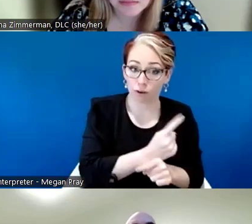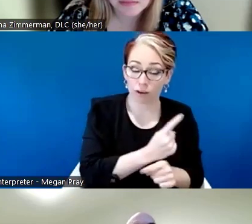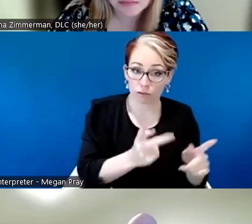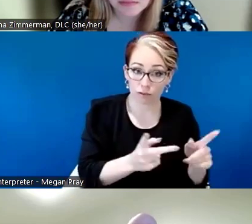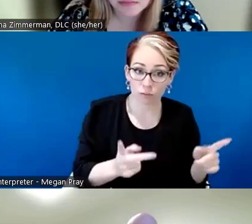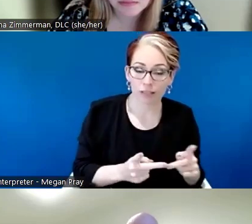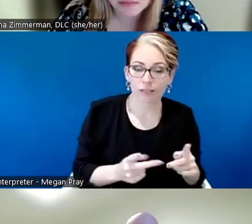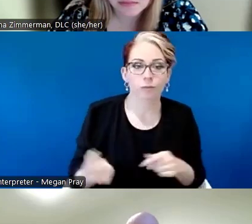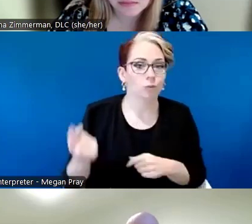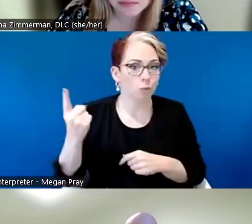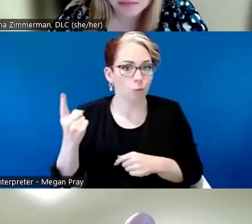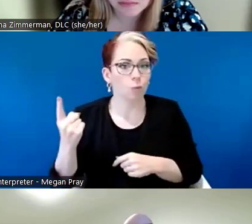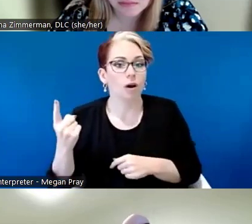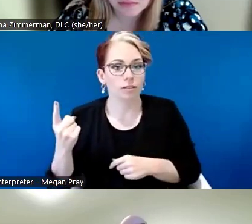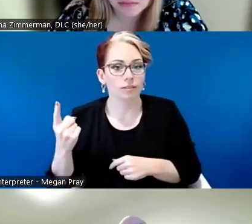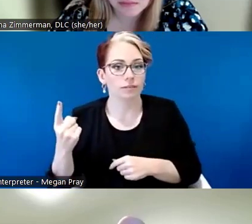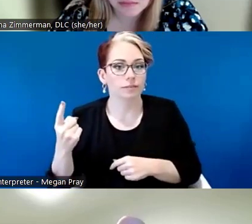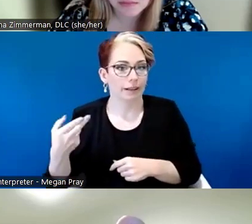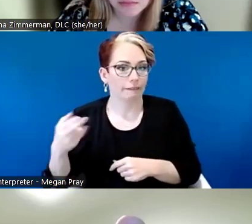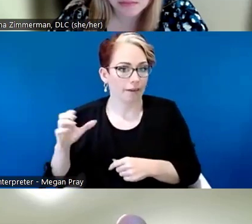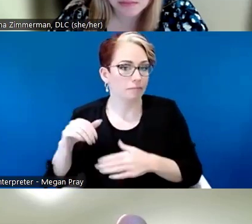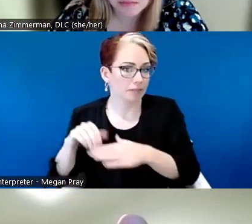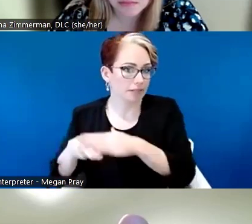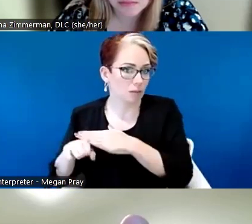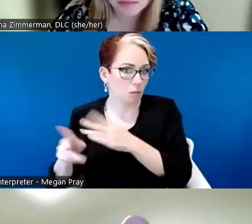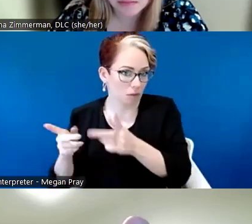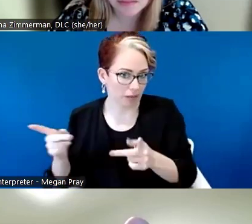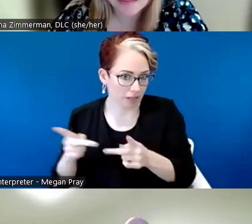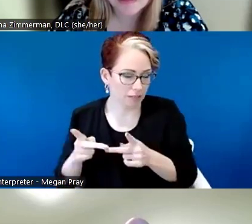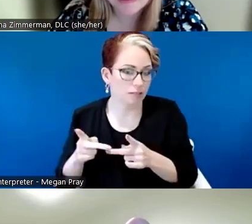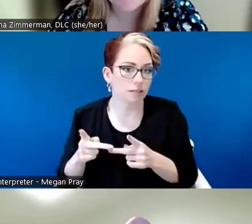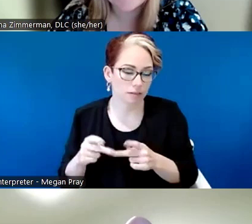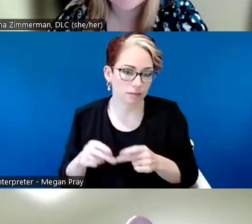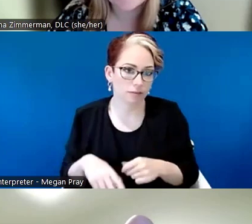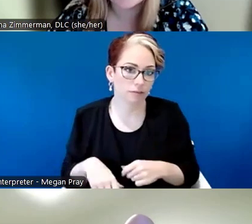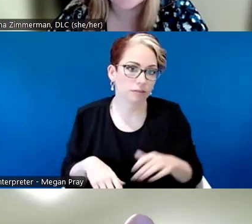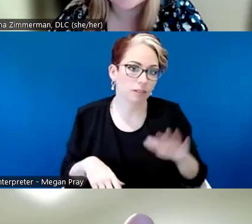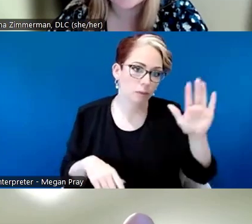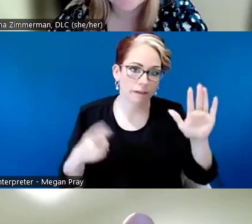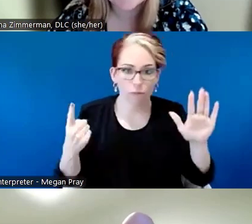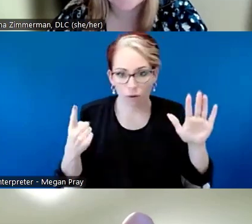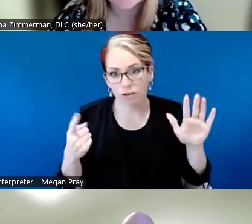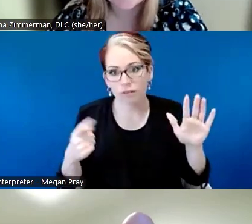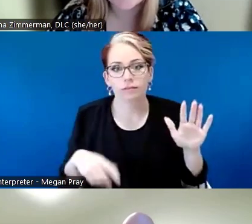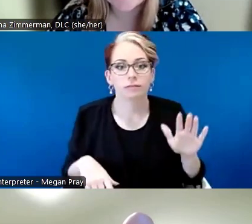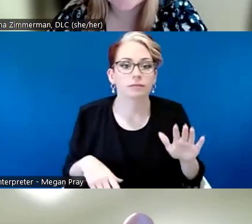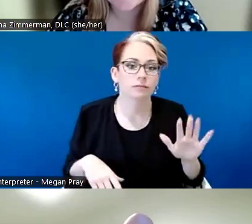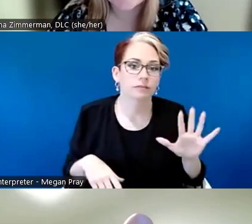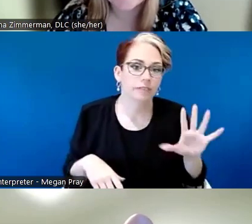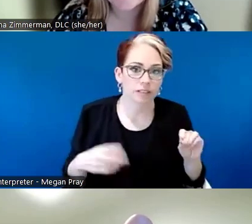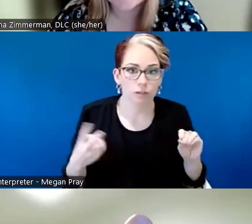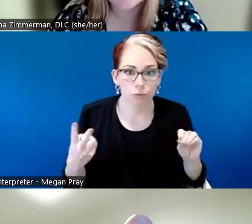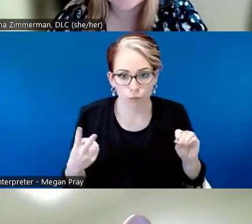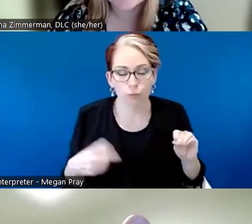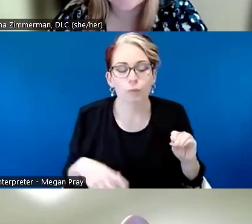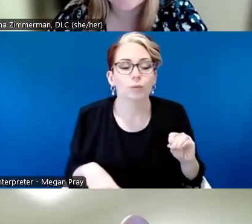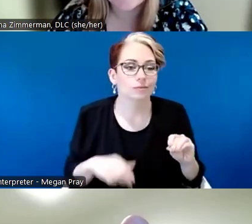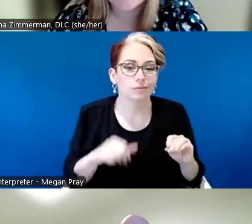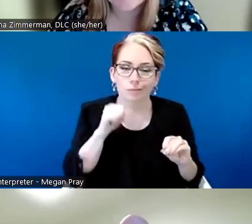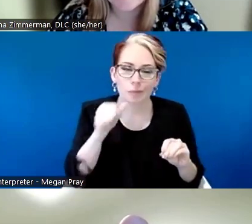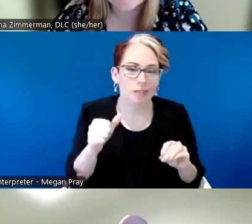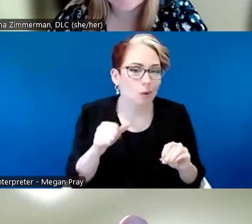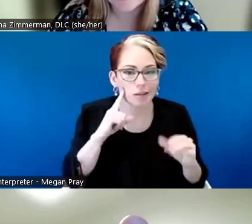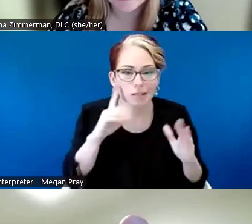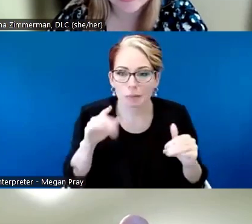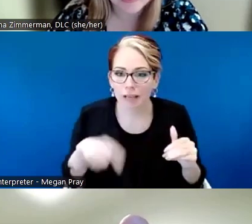lot. We don't necessarily expect you to count every space in the parking lot, but we would at